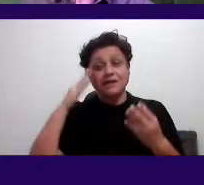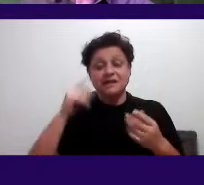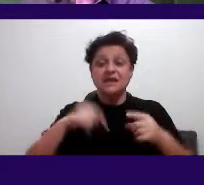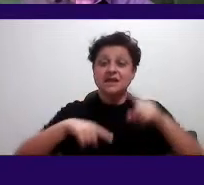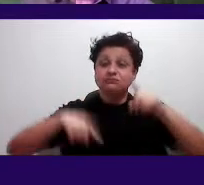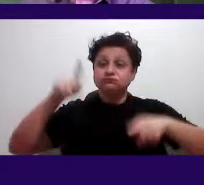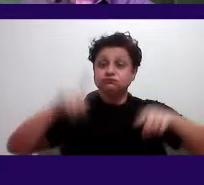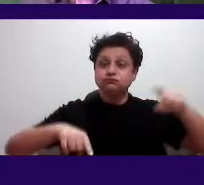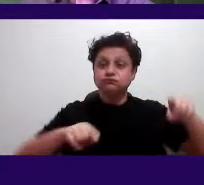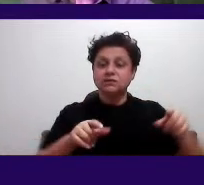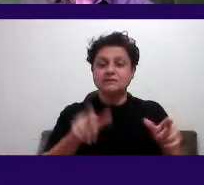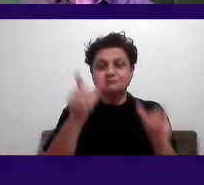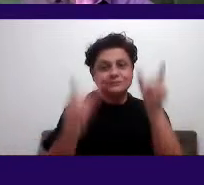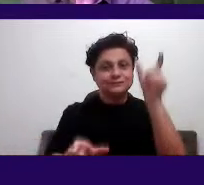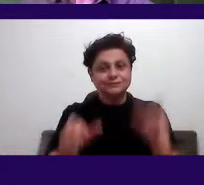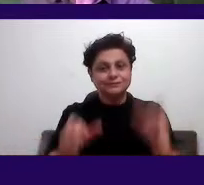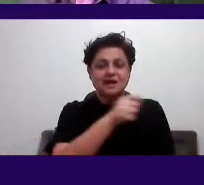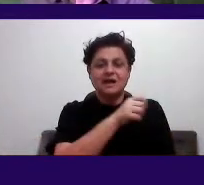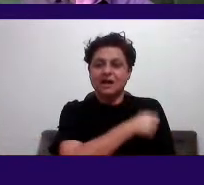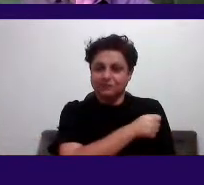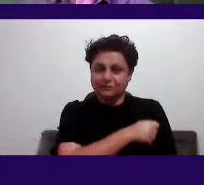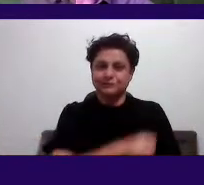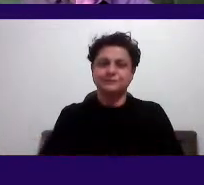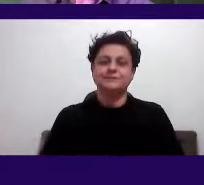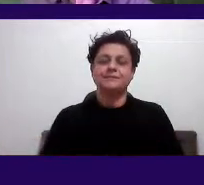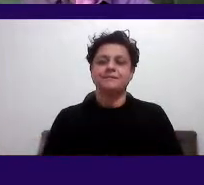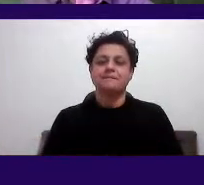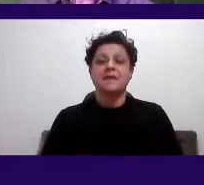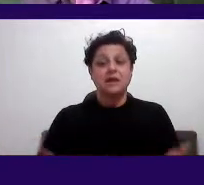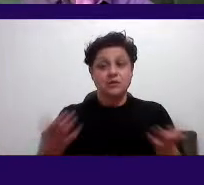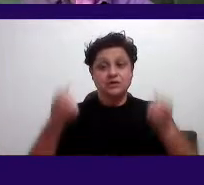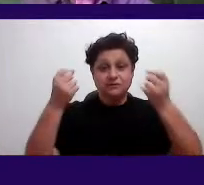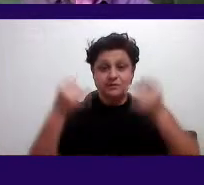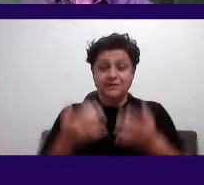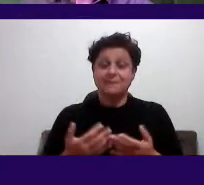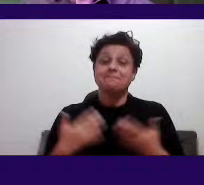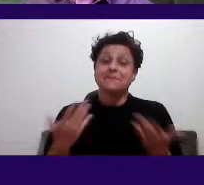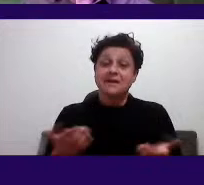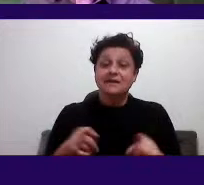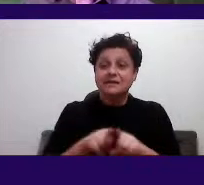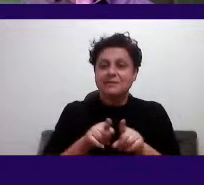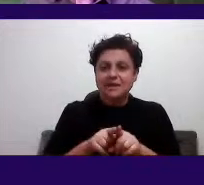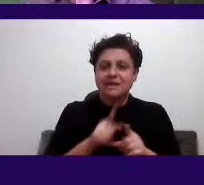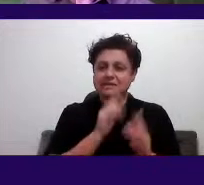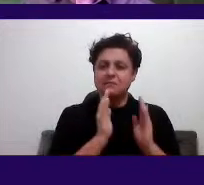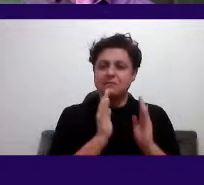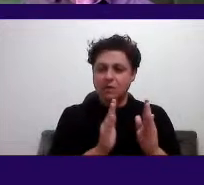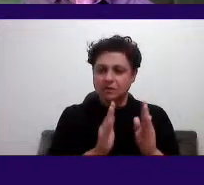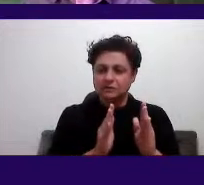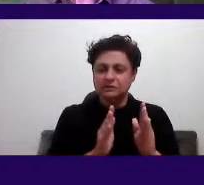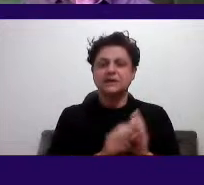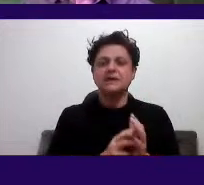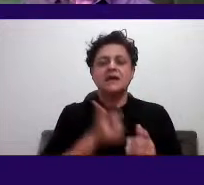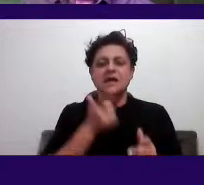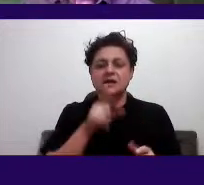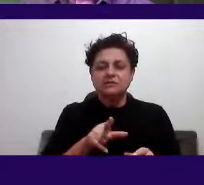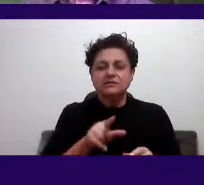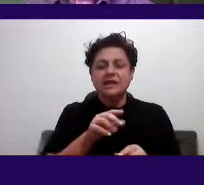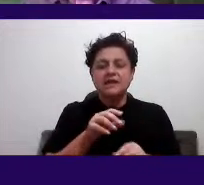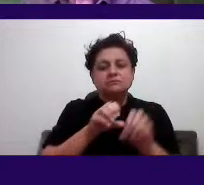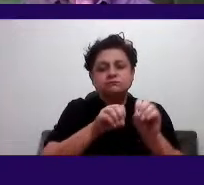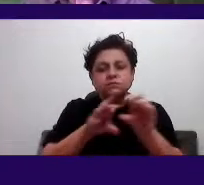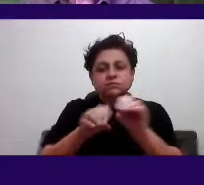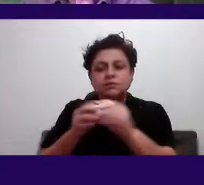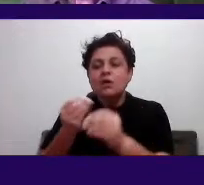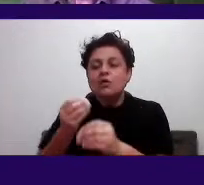then the module looks at how to apply the strategies and make some suggestions about how